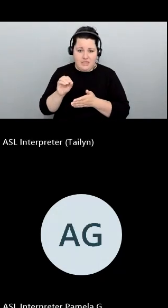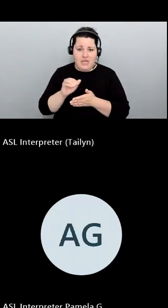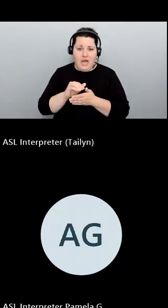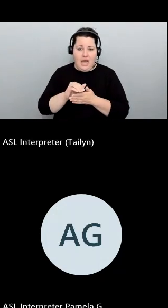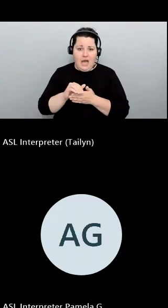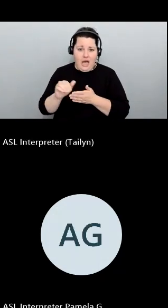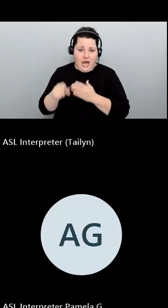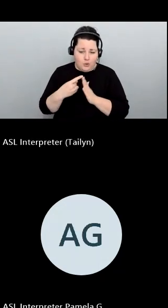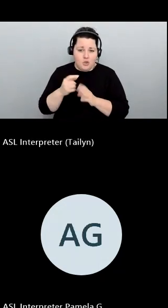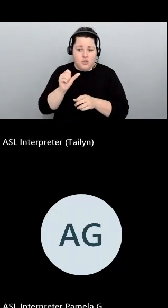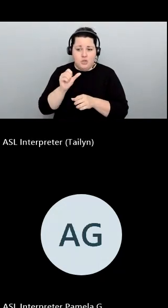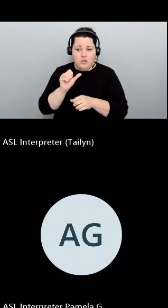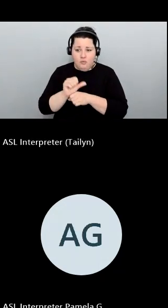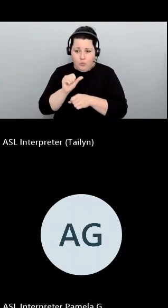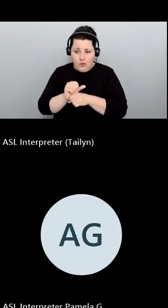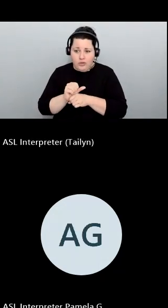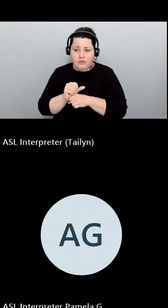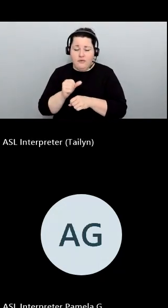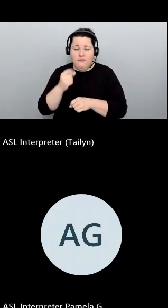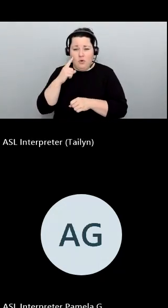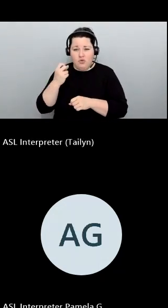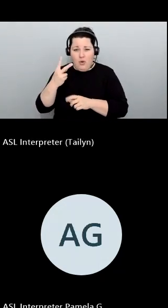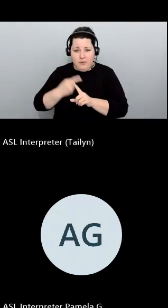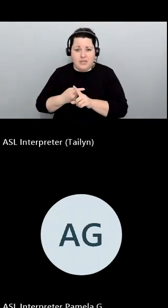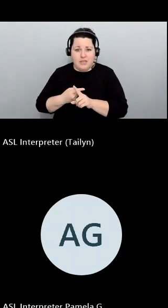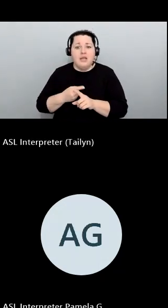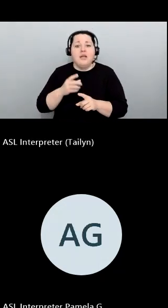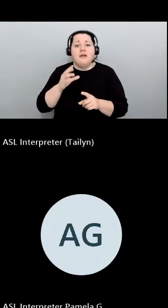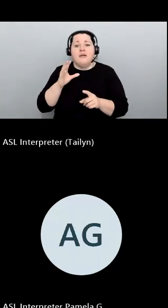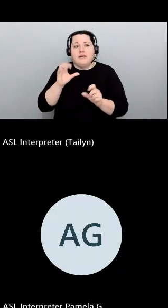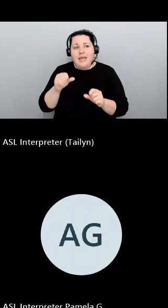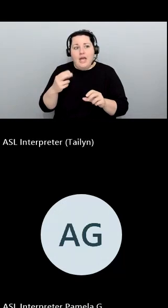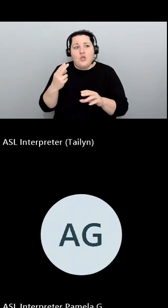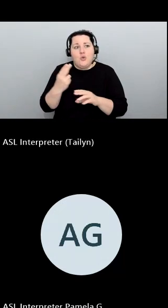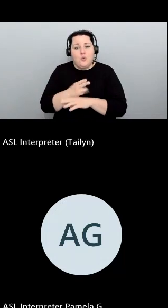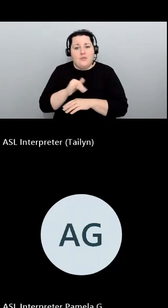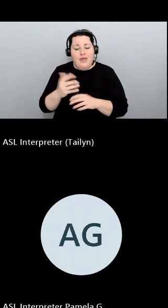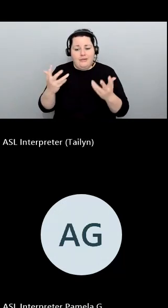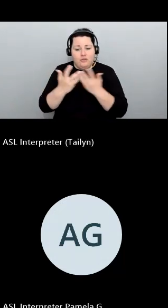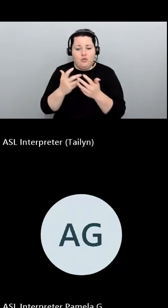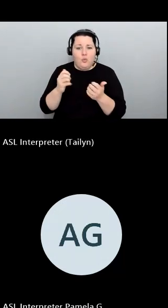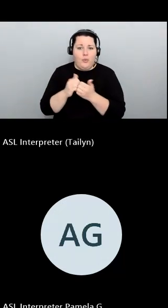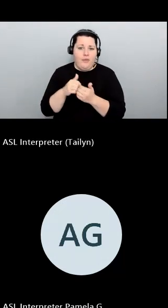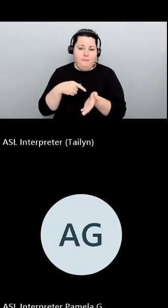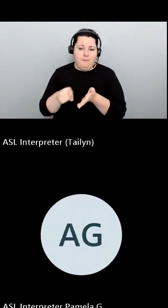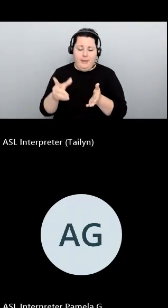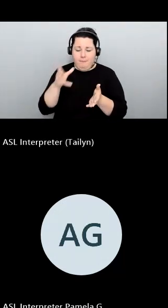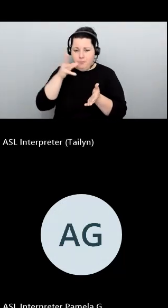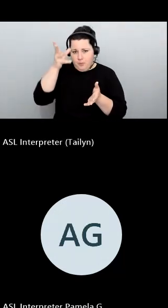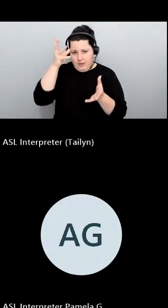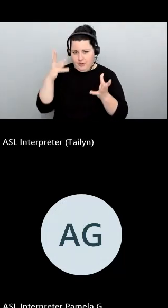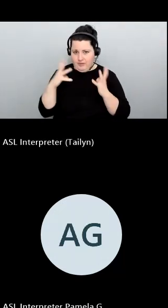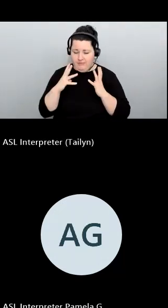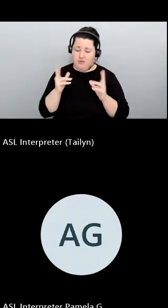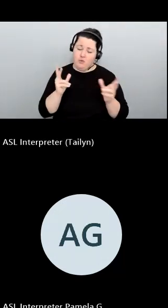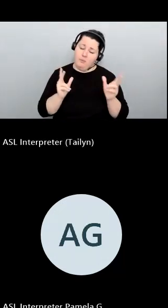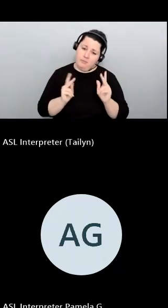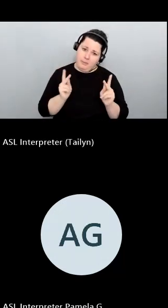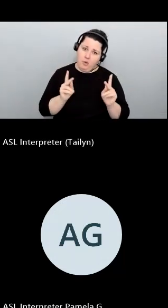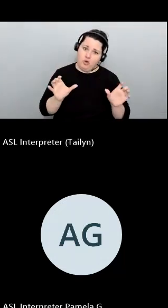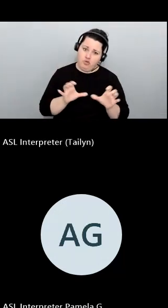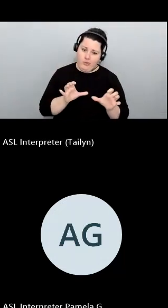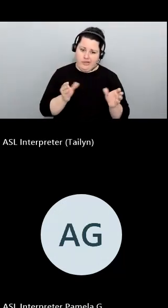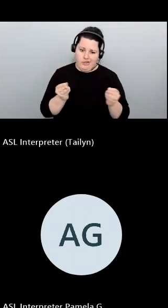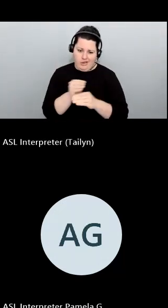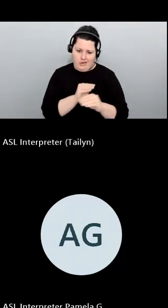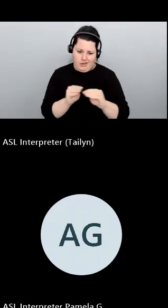months. And this is an important point because it can be used in conjunction with our paid parental leave. So people are doing finagling, and then